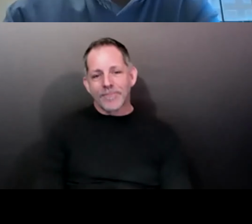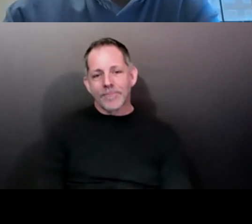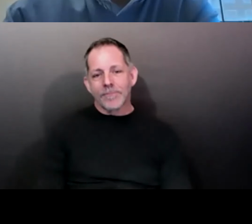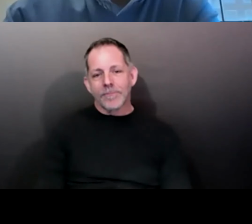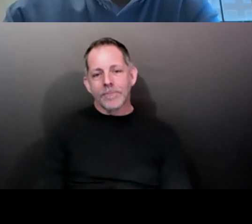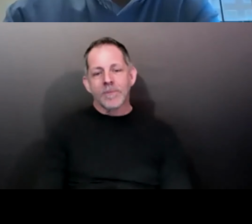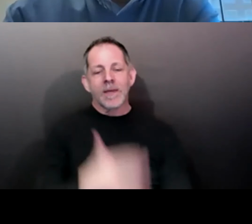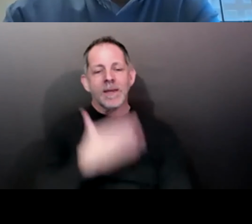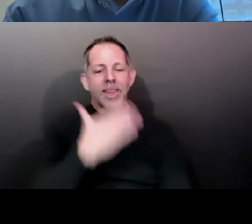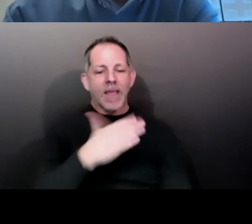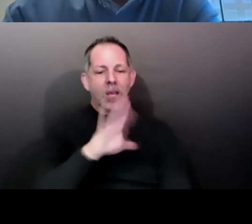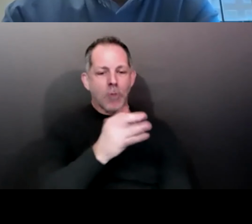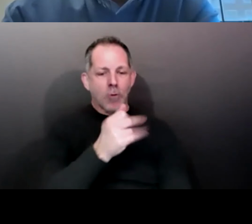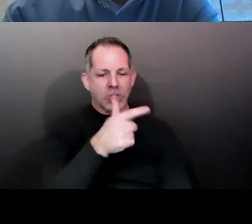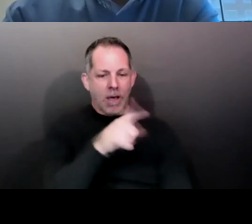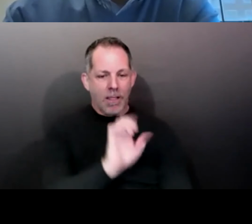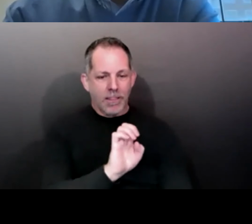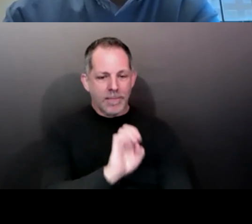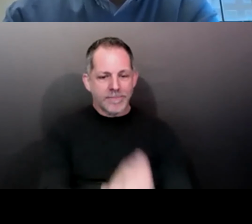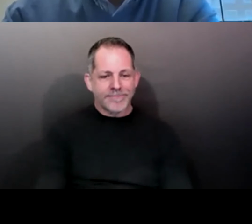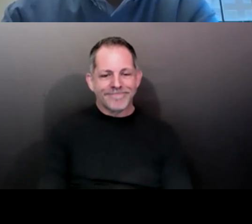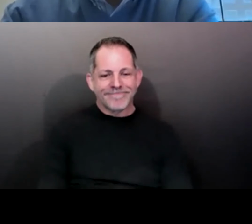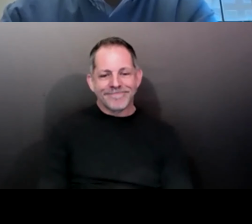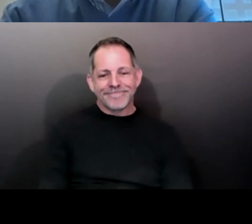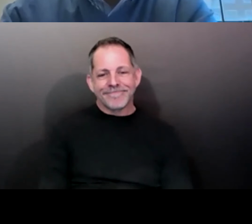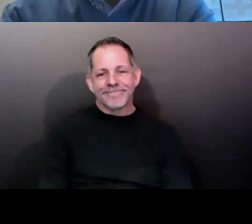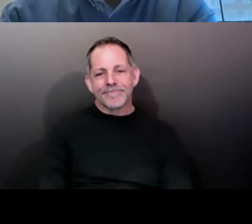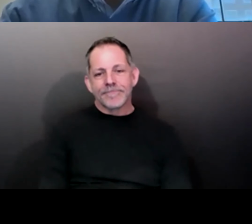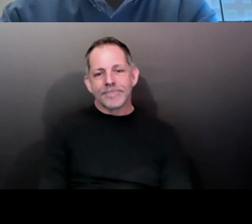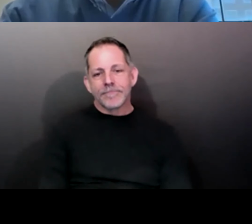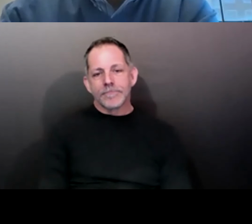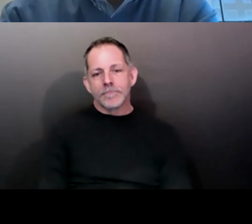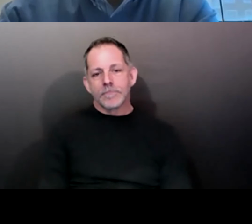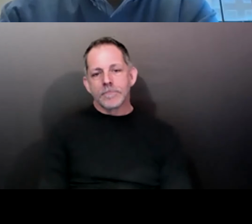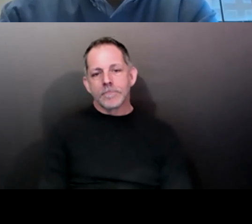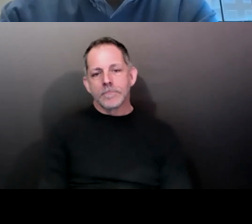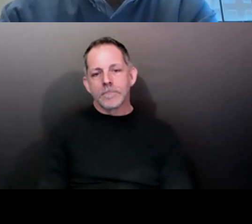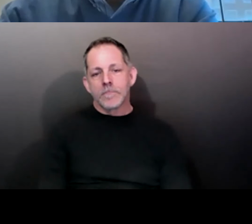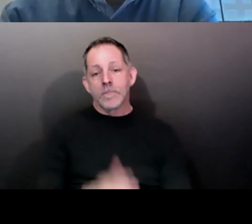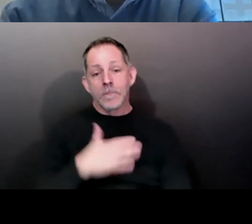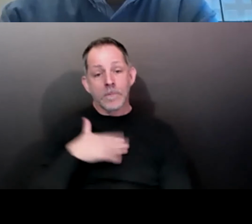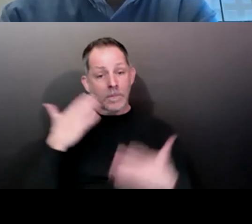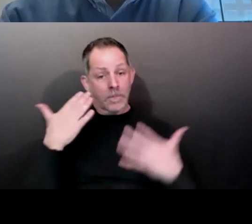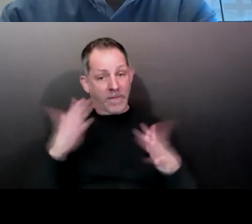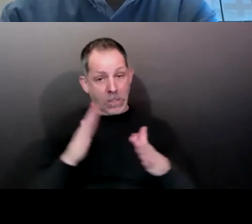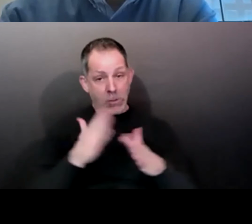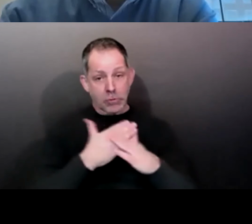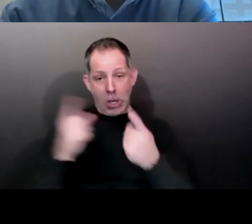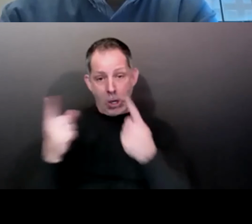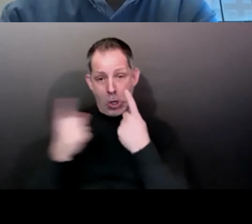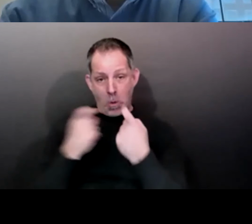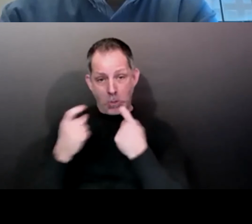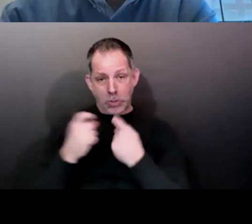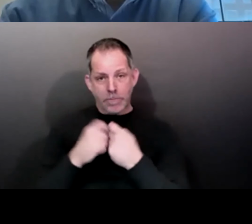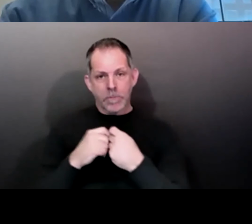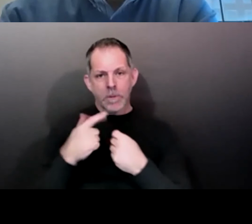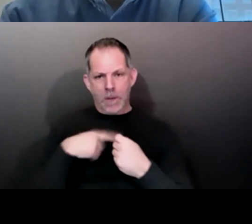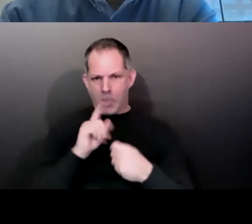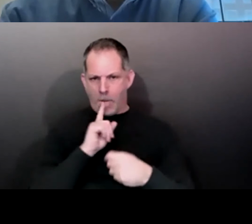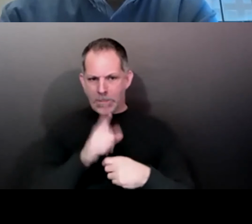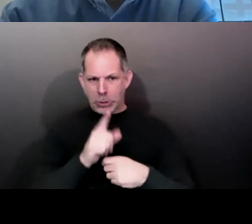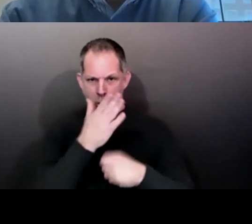we shared questions in advance with the presenters so they'd be better prepared, and some of the questions were addressed